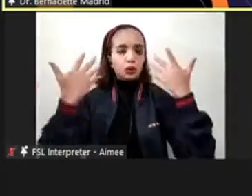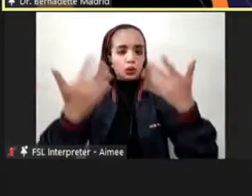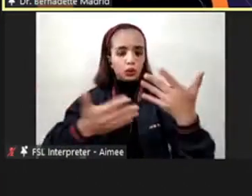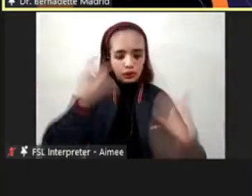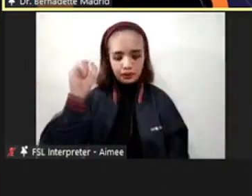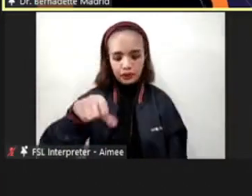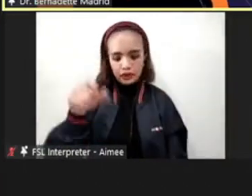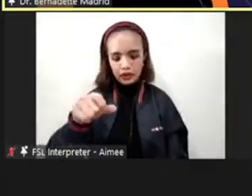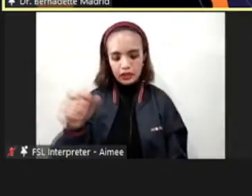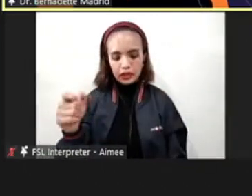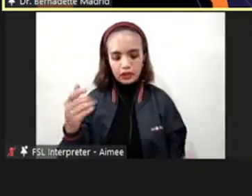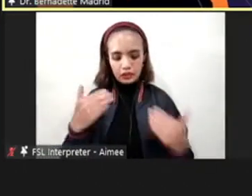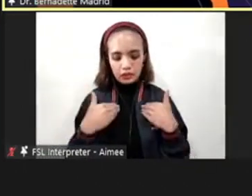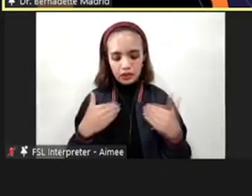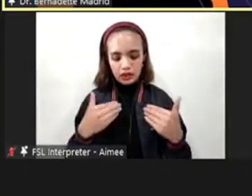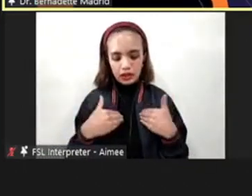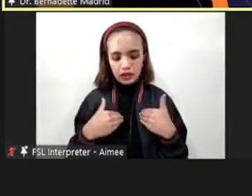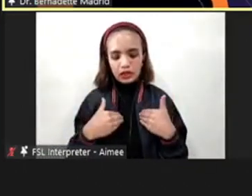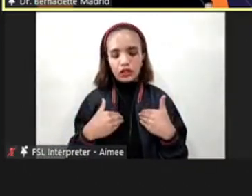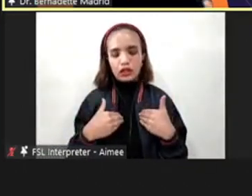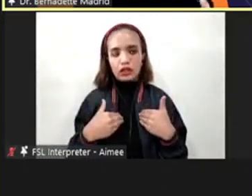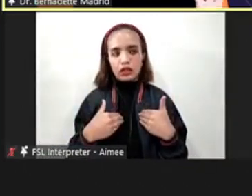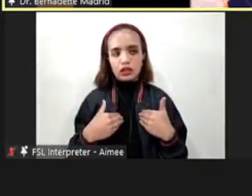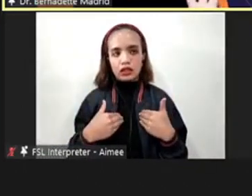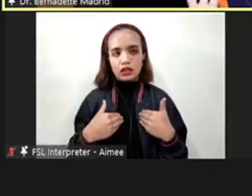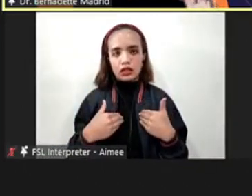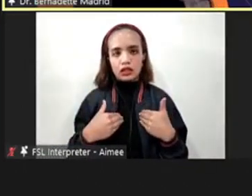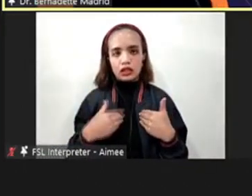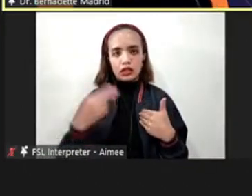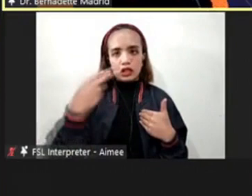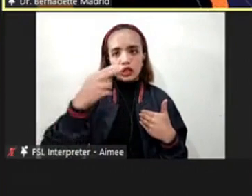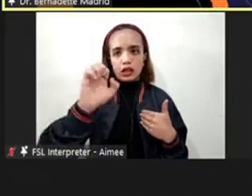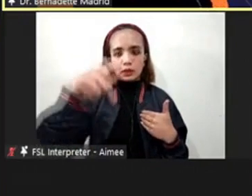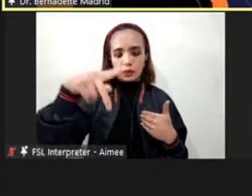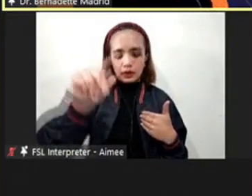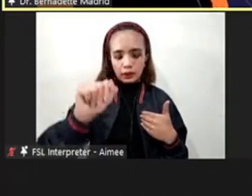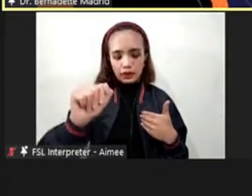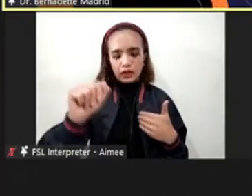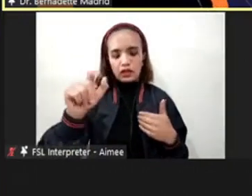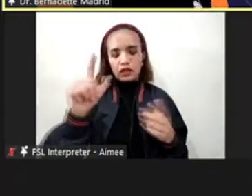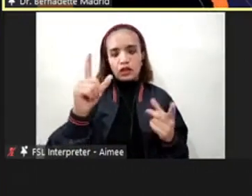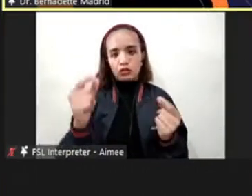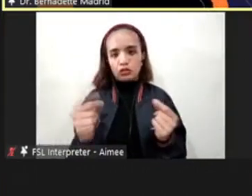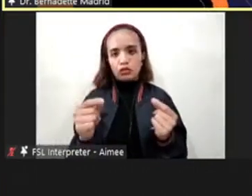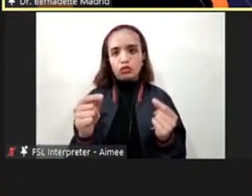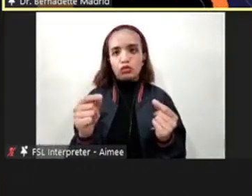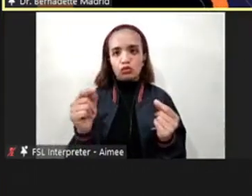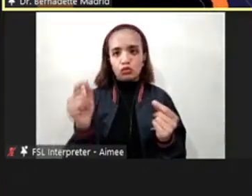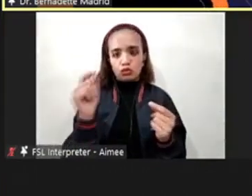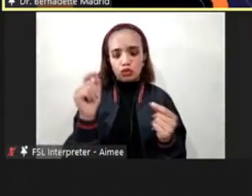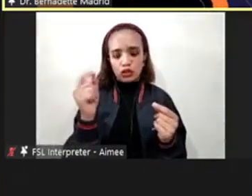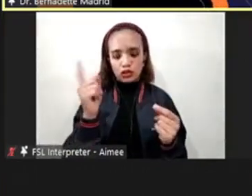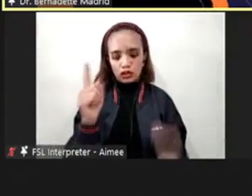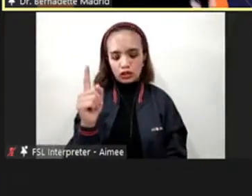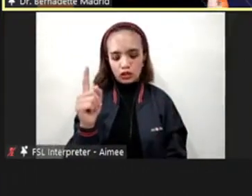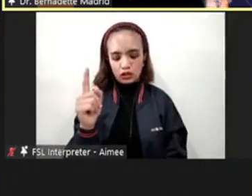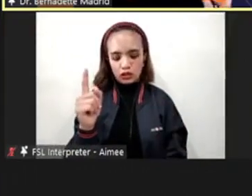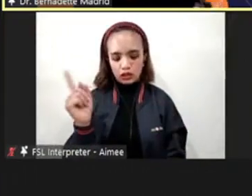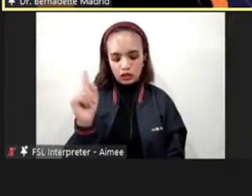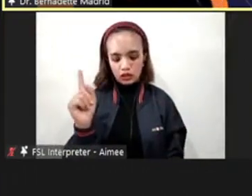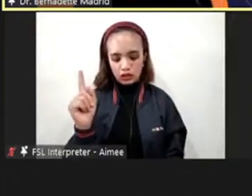HEPA filters in closed areas and to measure the carbon dioxide in the area